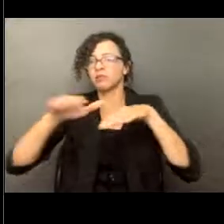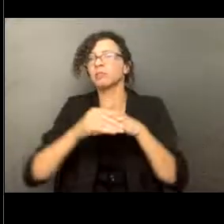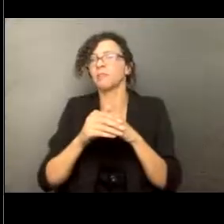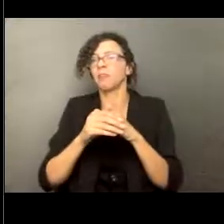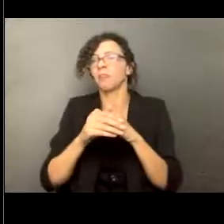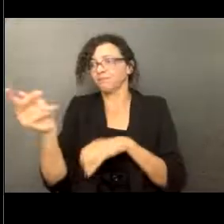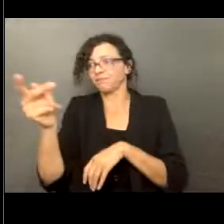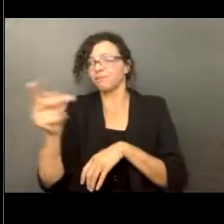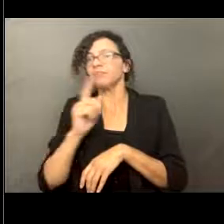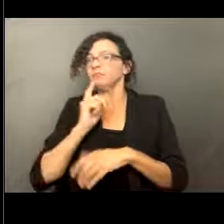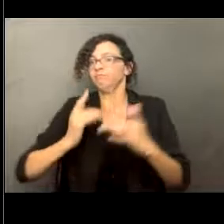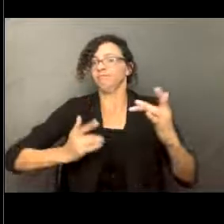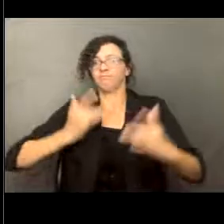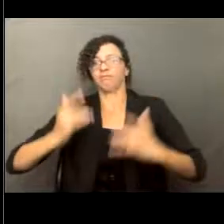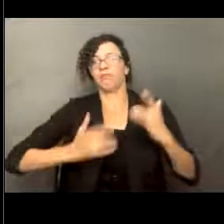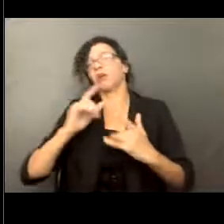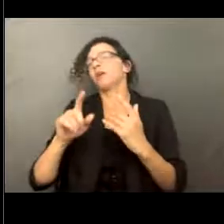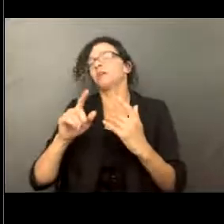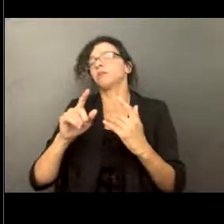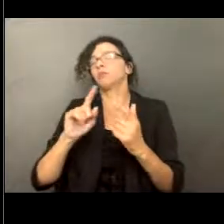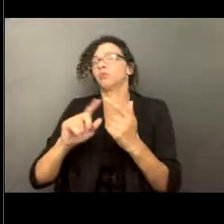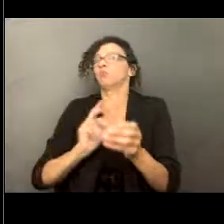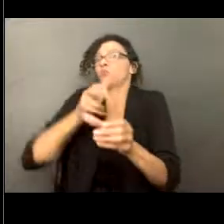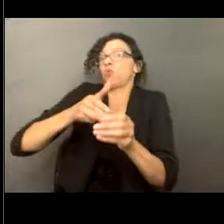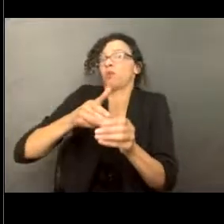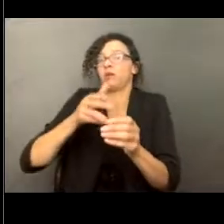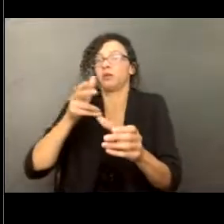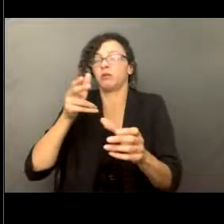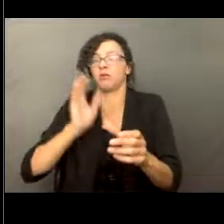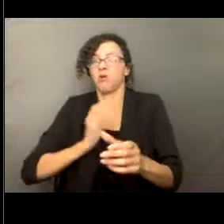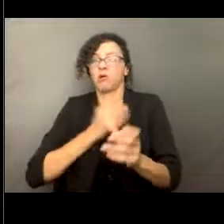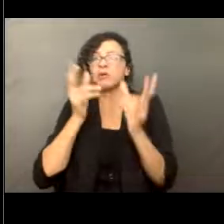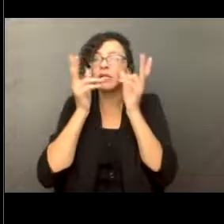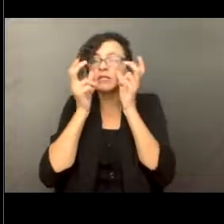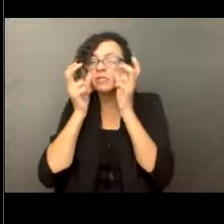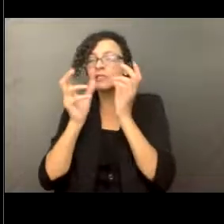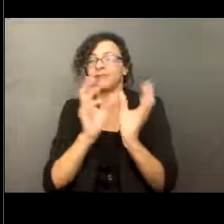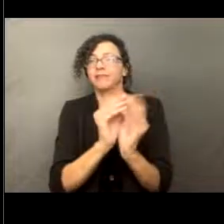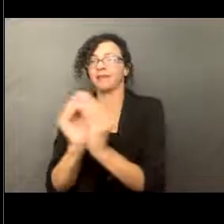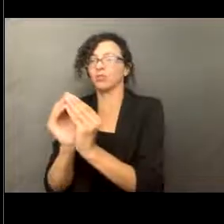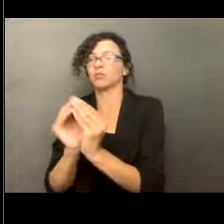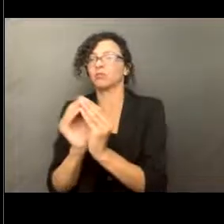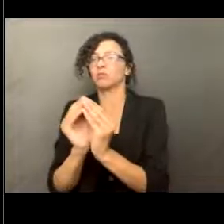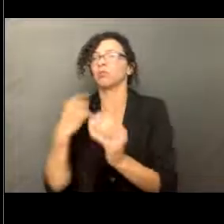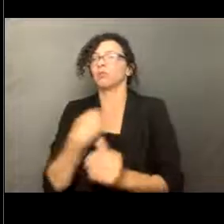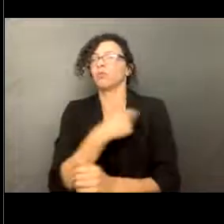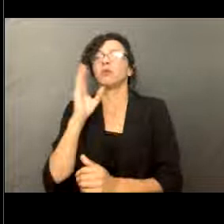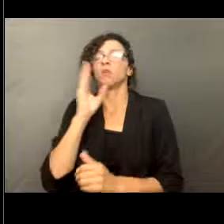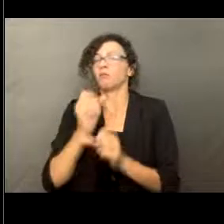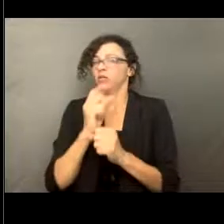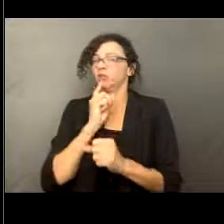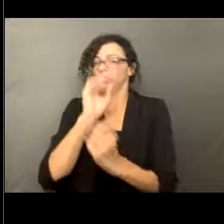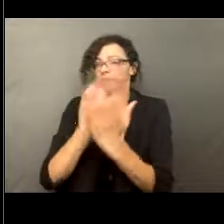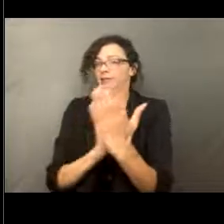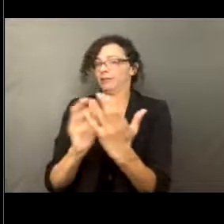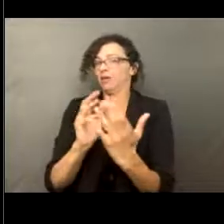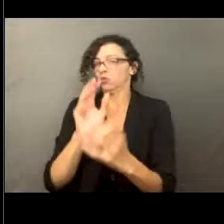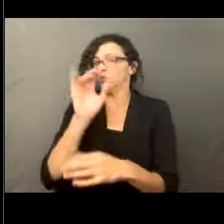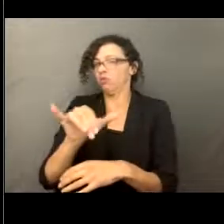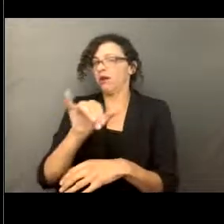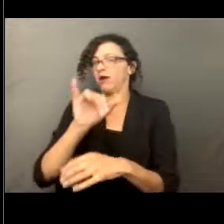appreciate to hear that experience. So we'll work with them to get that scheduled. As a reminder, the listening sessions